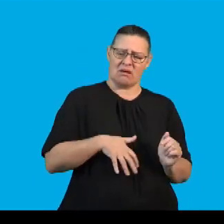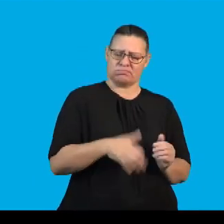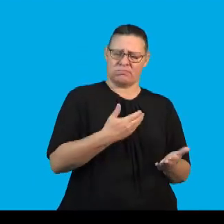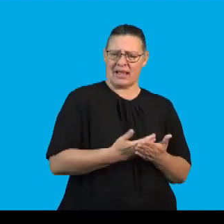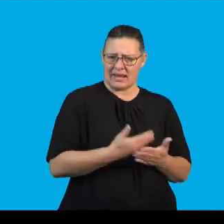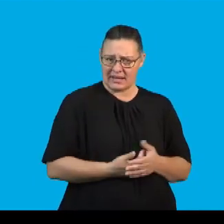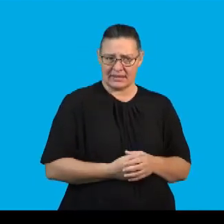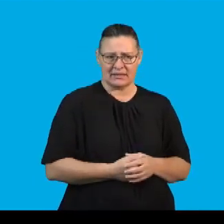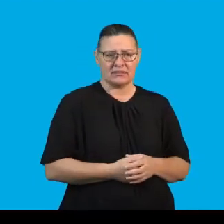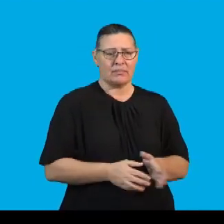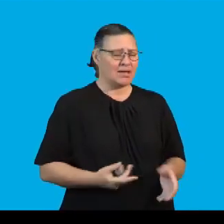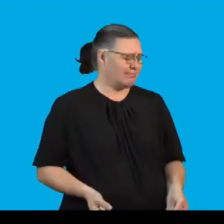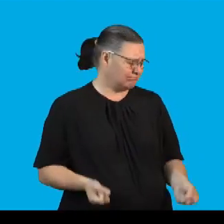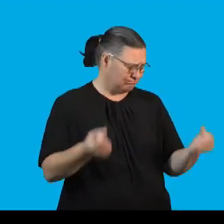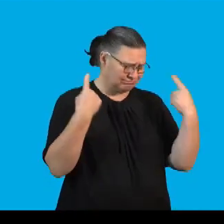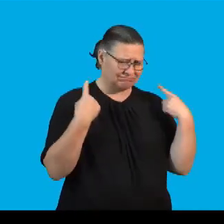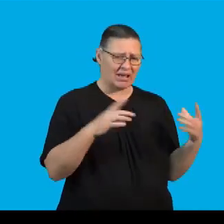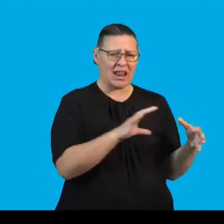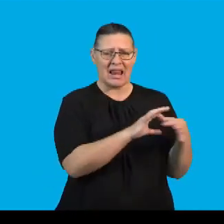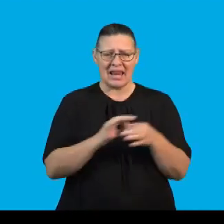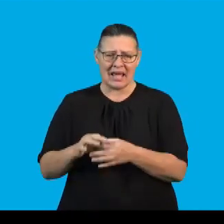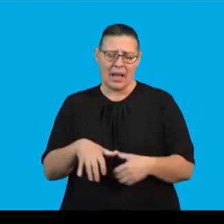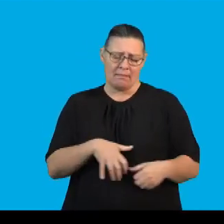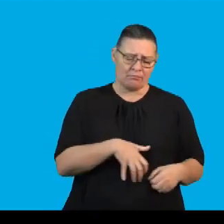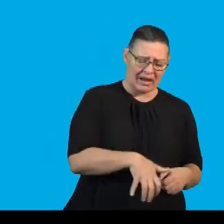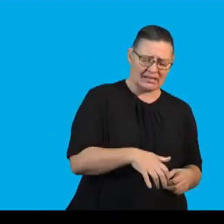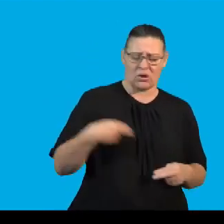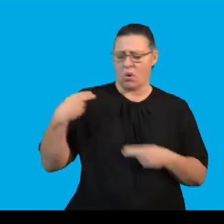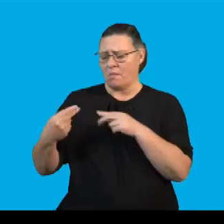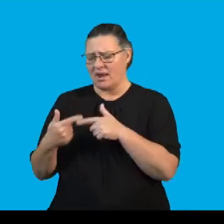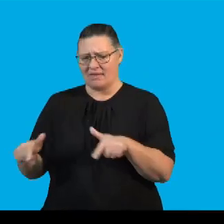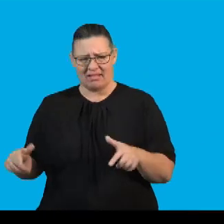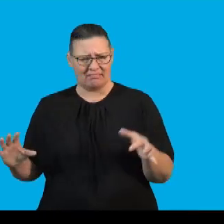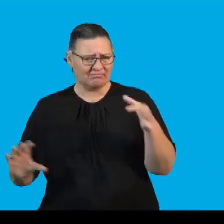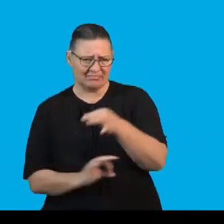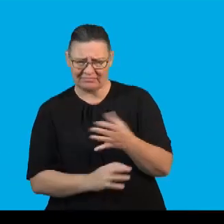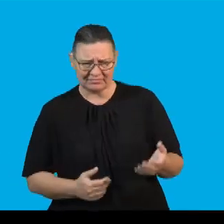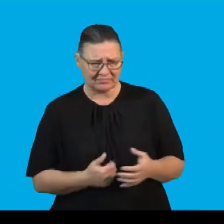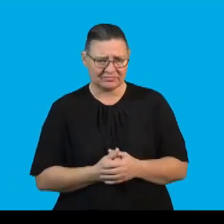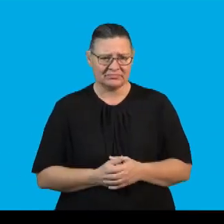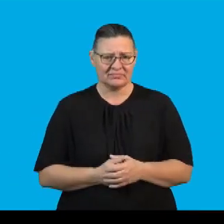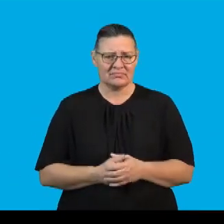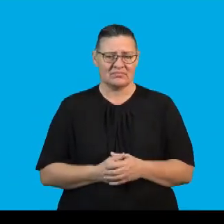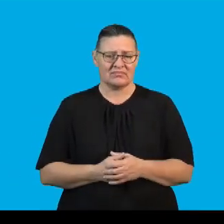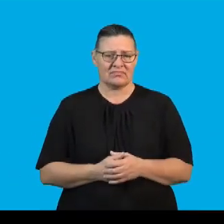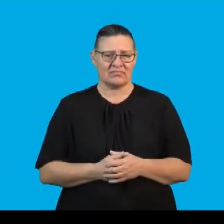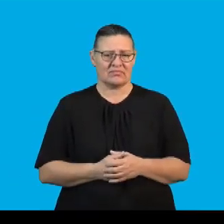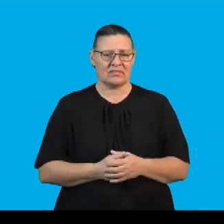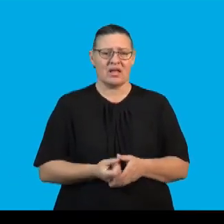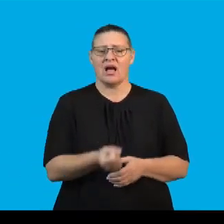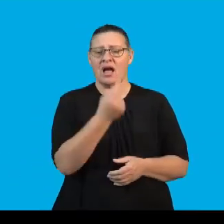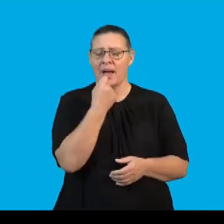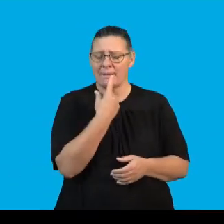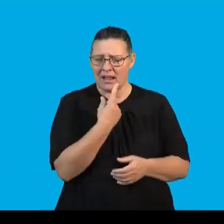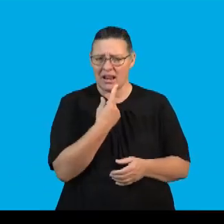affect fertility, misunderstanding the link between pregnancy and hormone level,